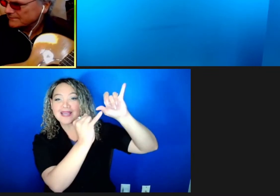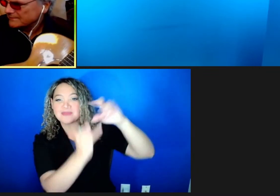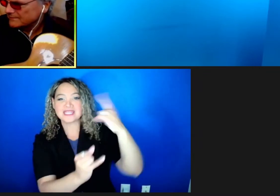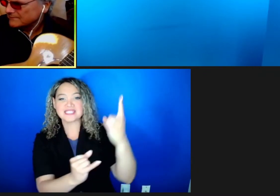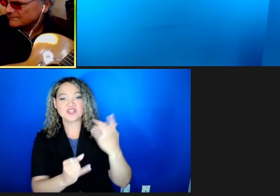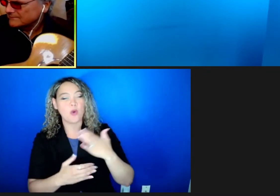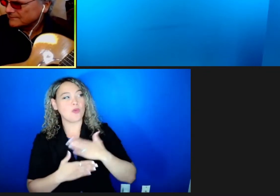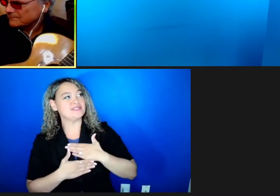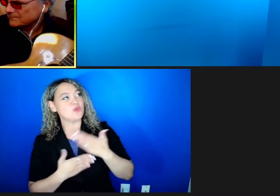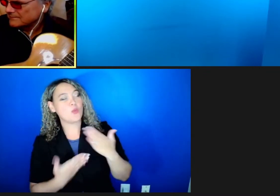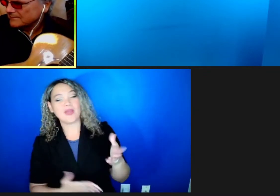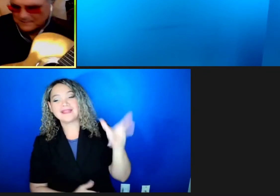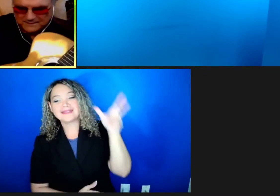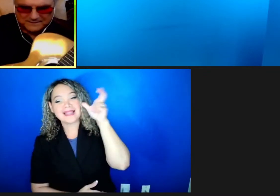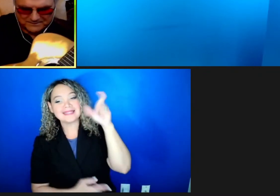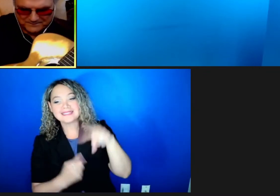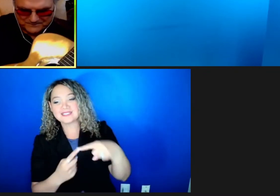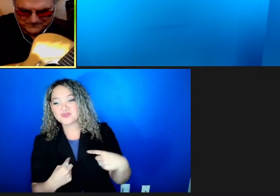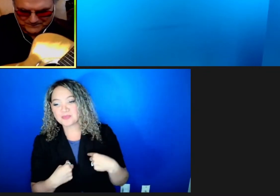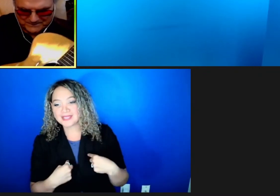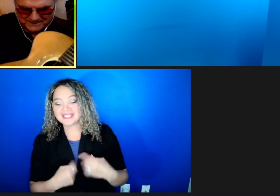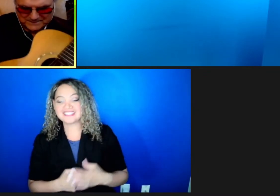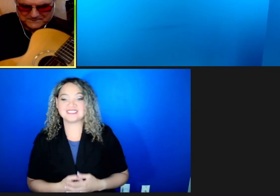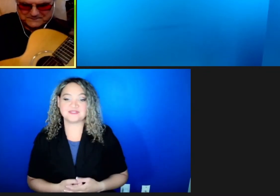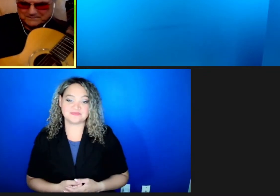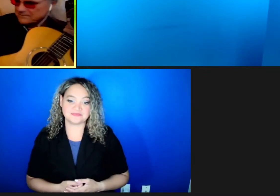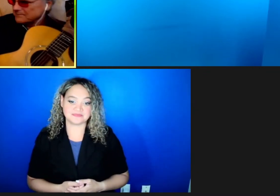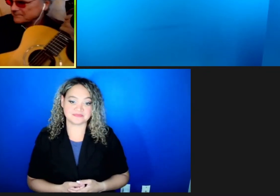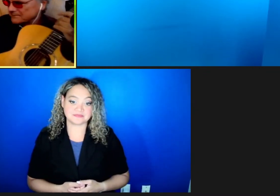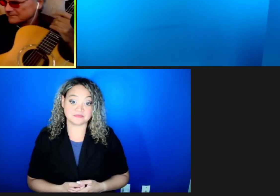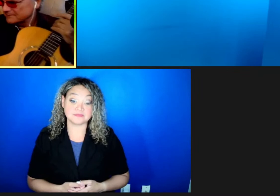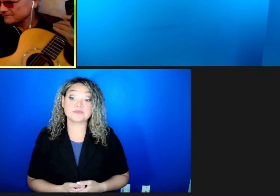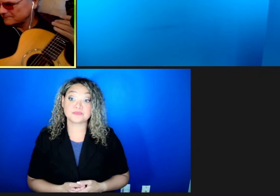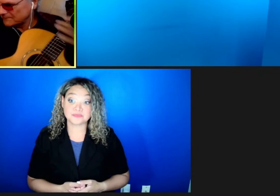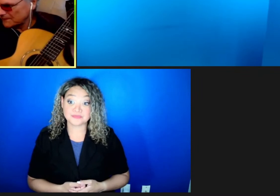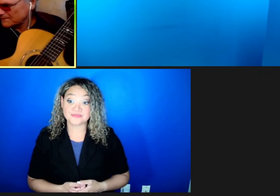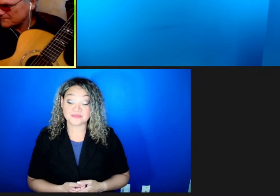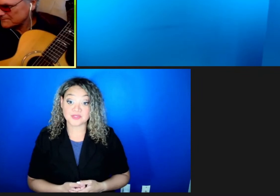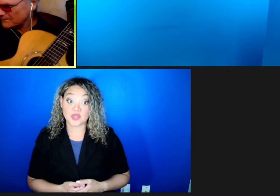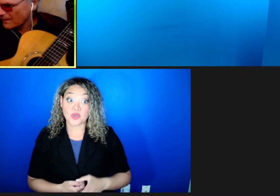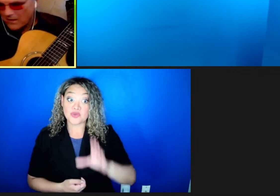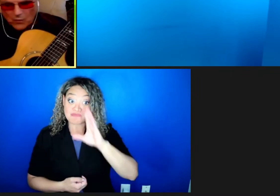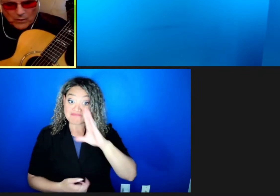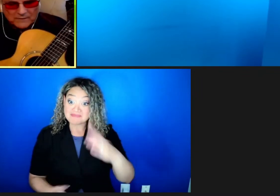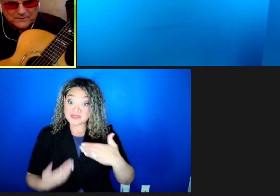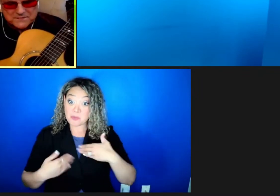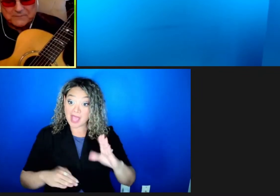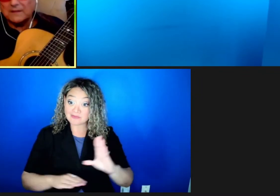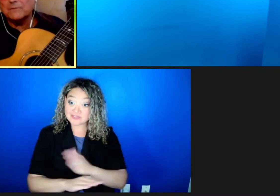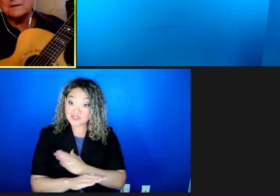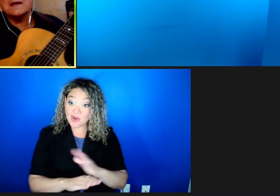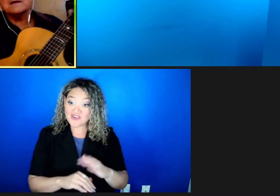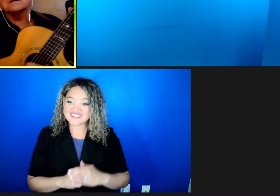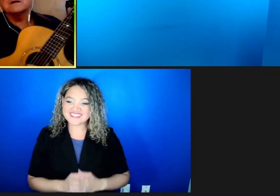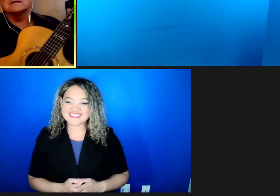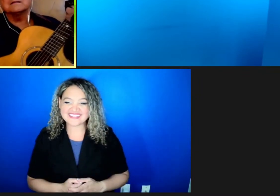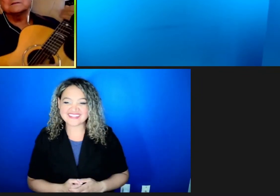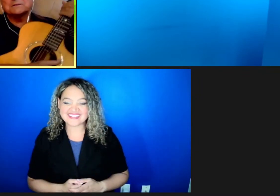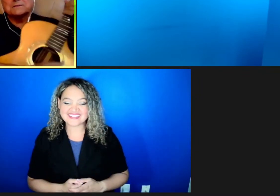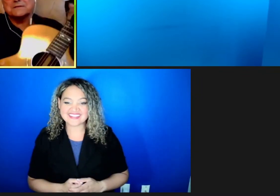Awesome. That's a great story. Yeah. Great story. So you're going to grace us with a song, aren't you? Well, first of all, I want to